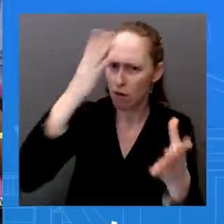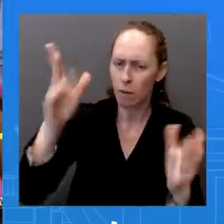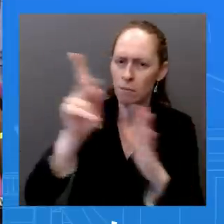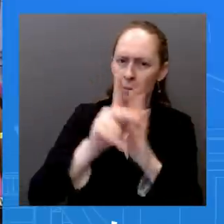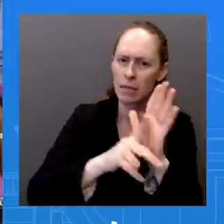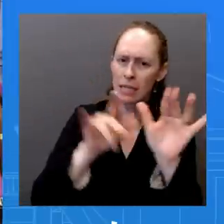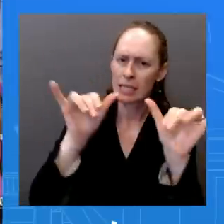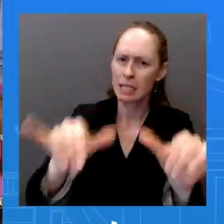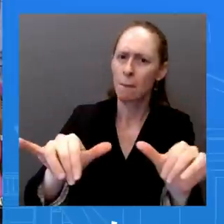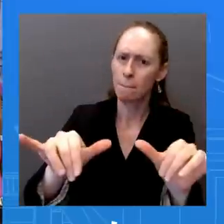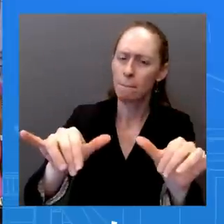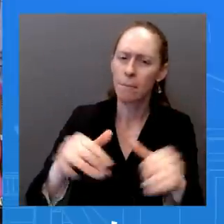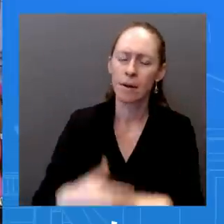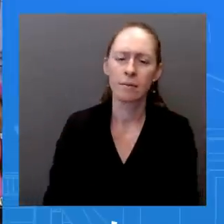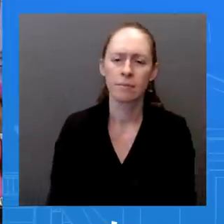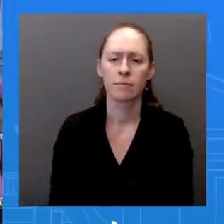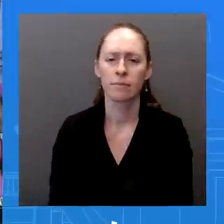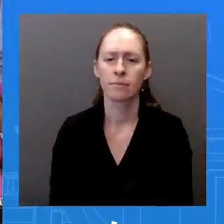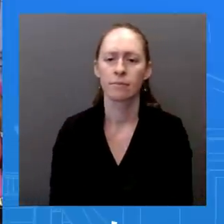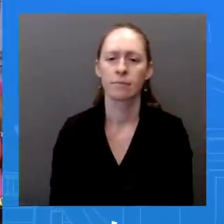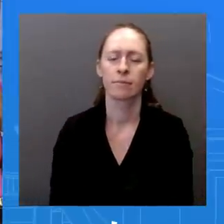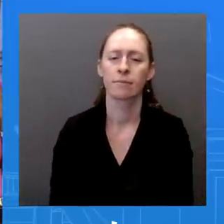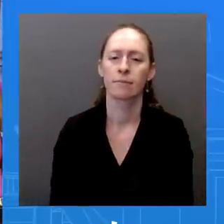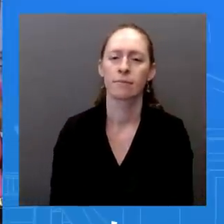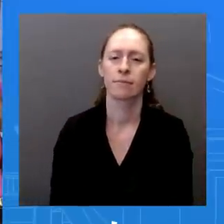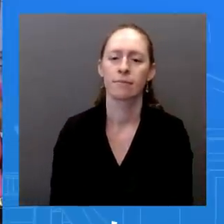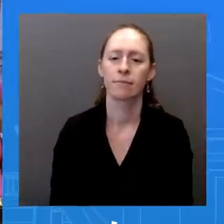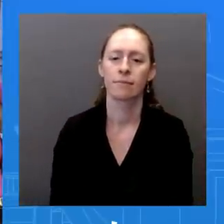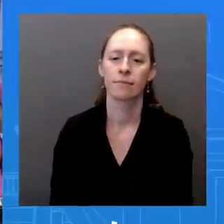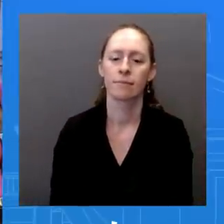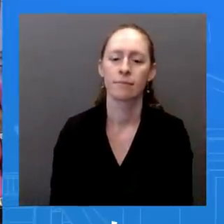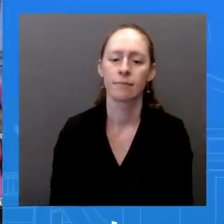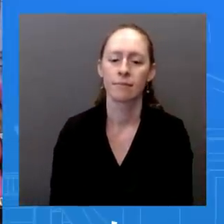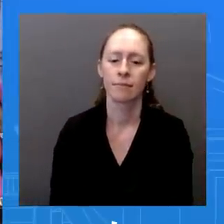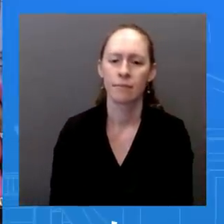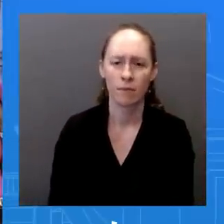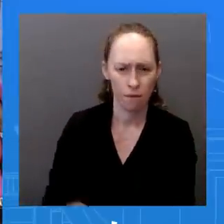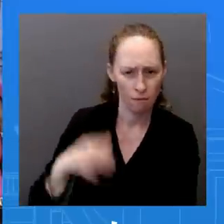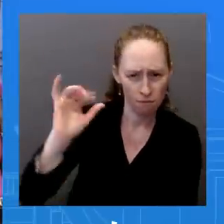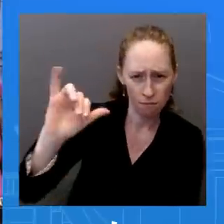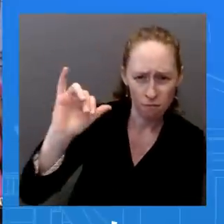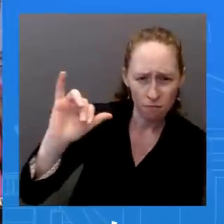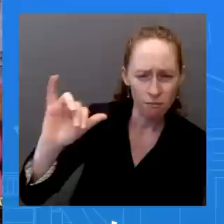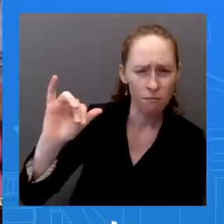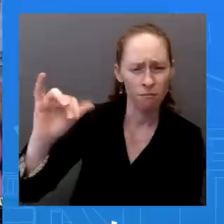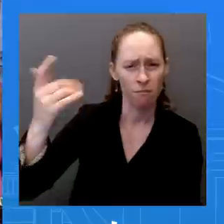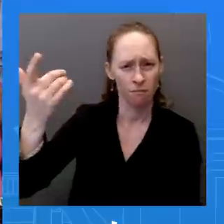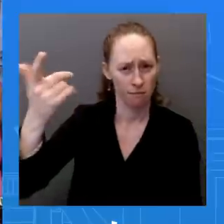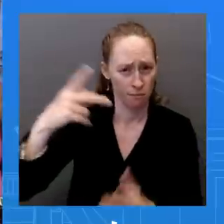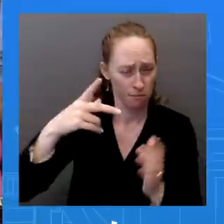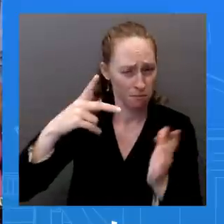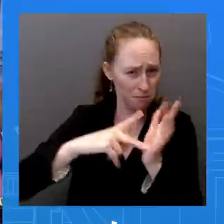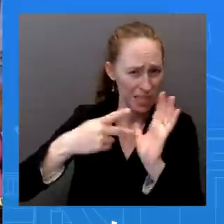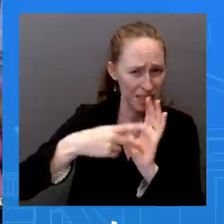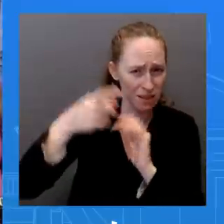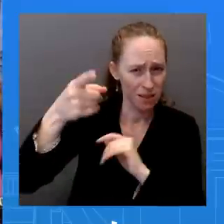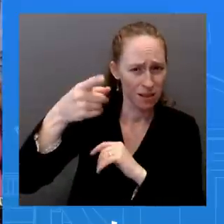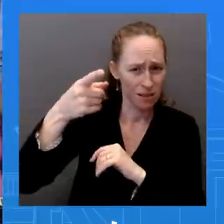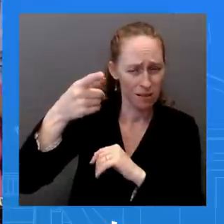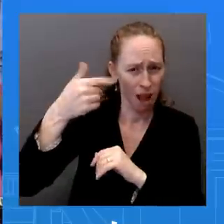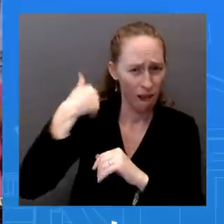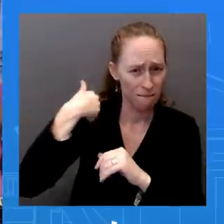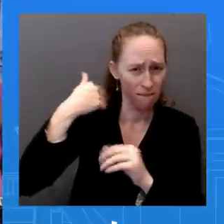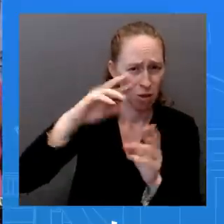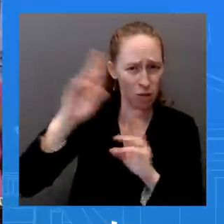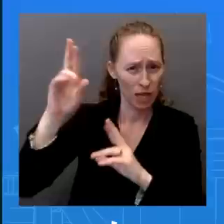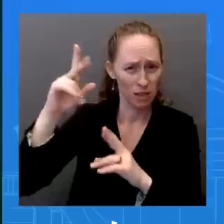is there a strategic effort here when it comes to deterrence? Is the President delivering an explicit message by answering a hypothetical, which he often